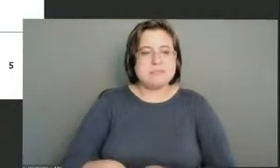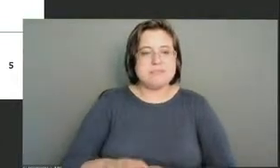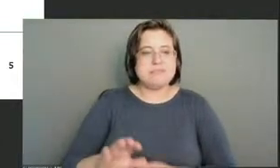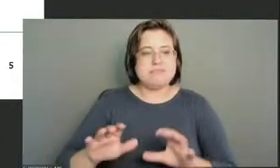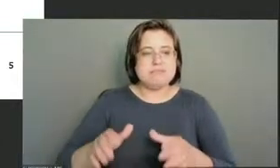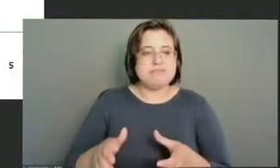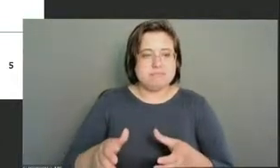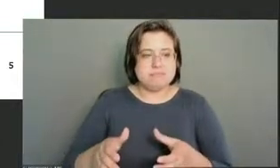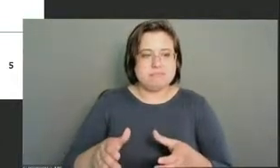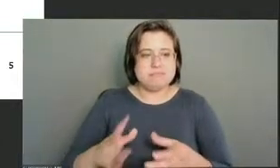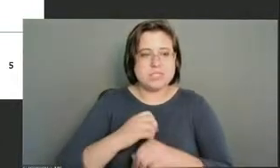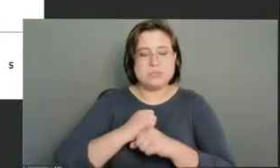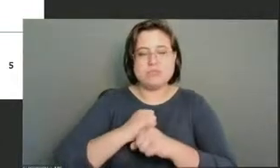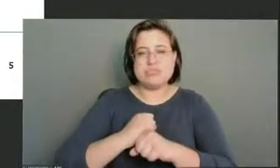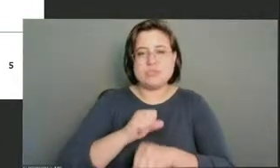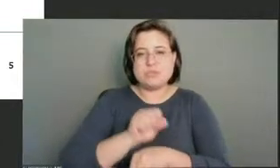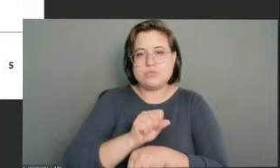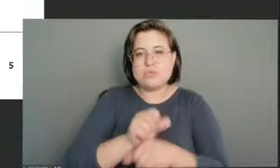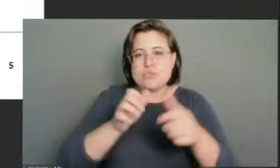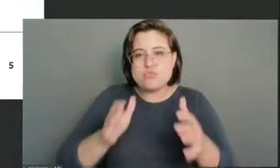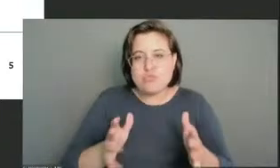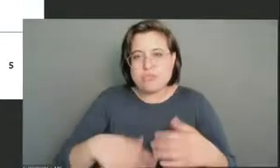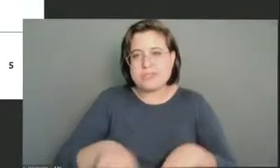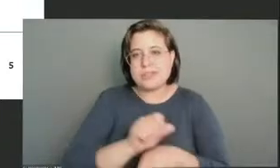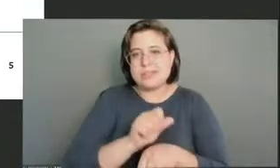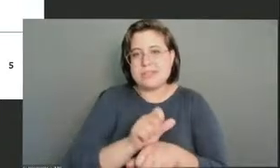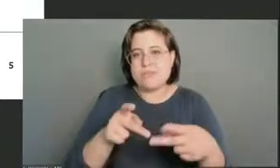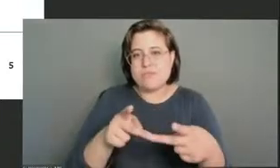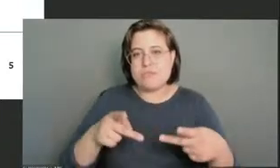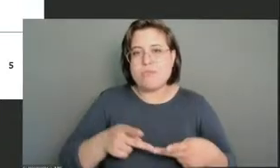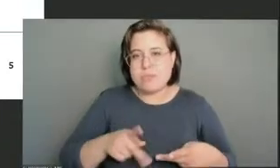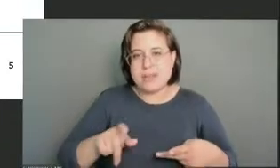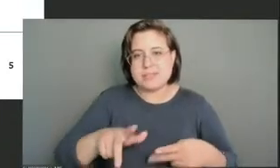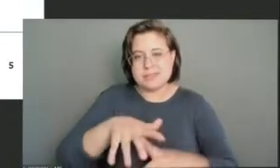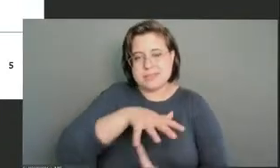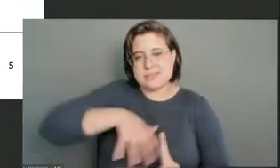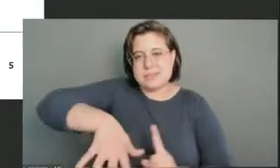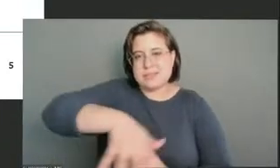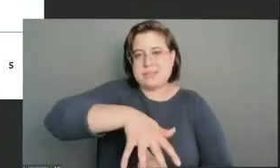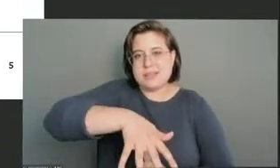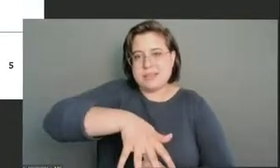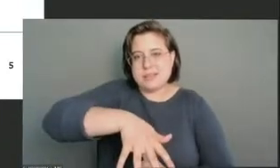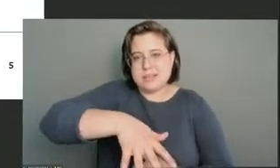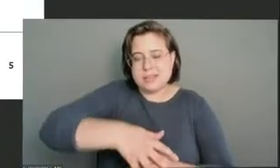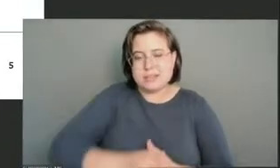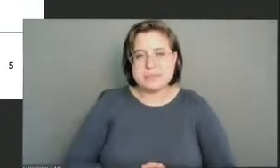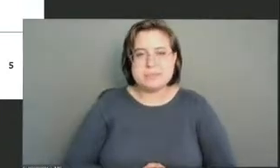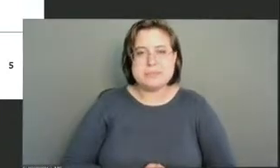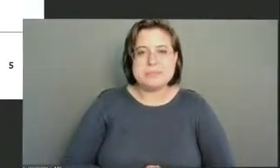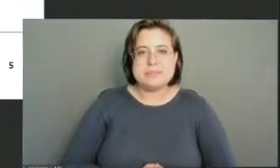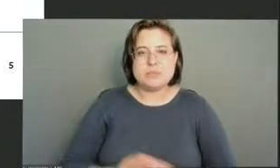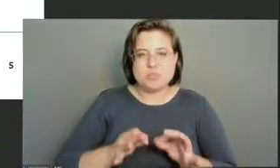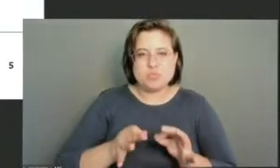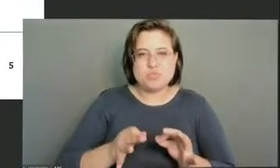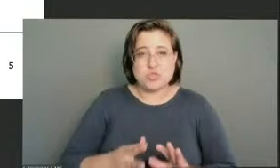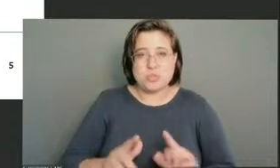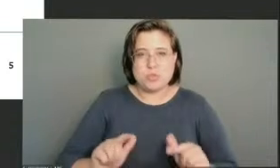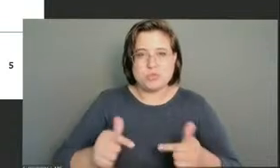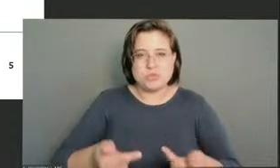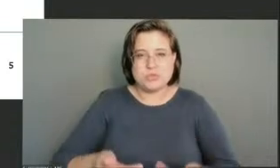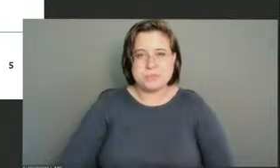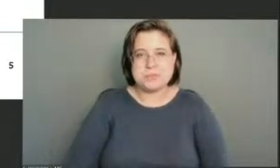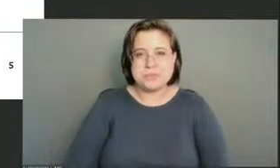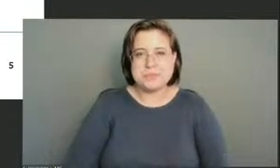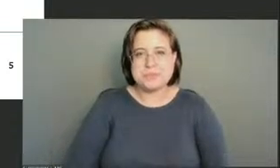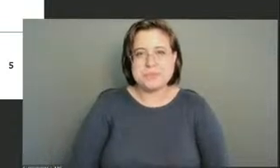around protection of workers and the workplace as a setting. In this bucket, I will highlight the